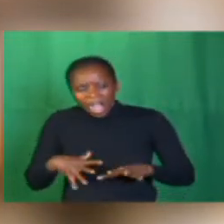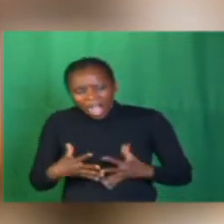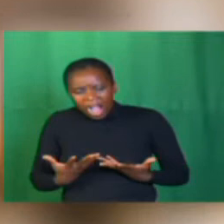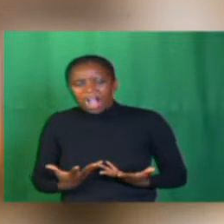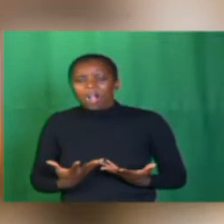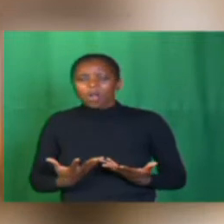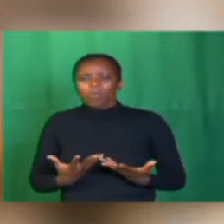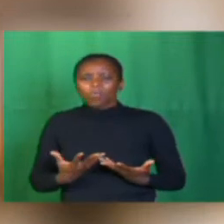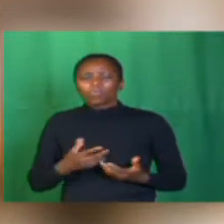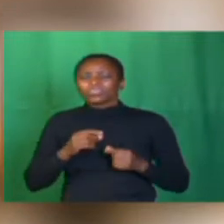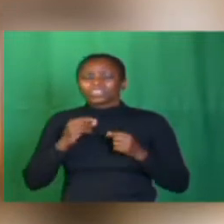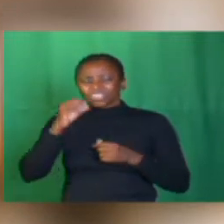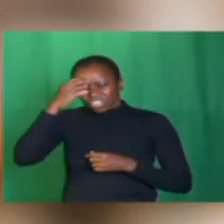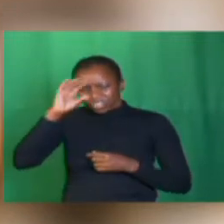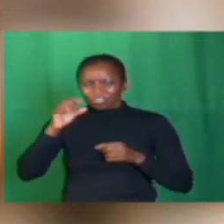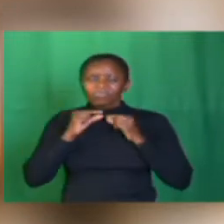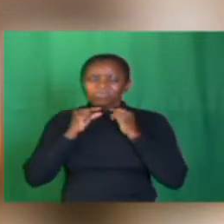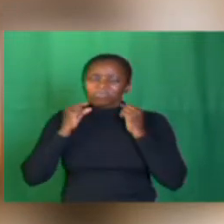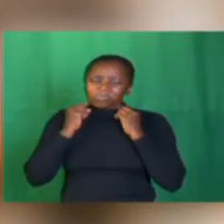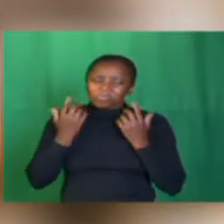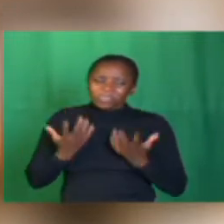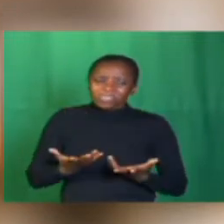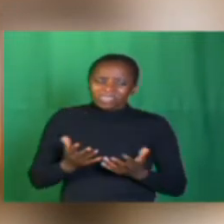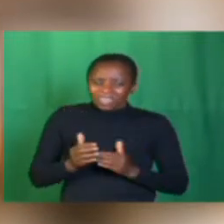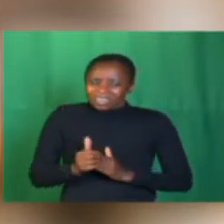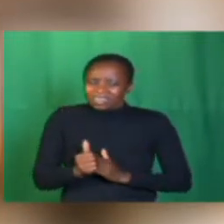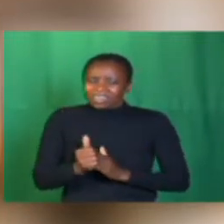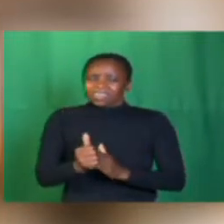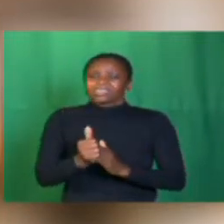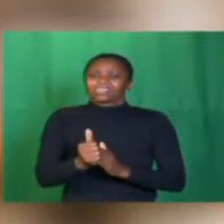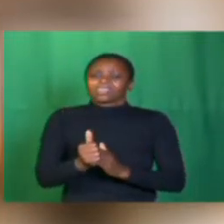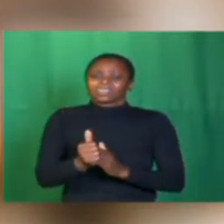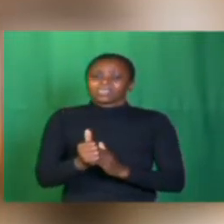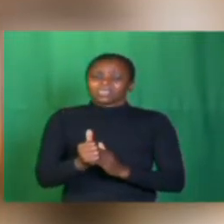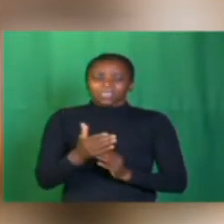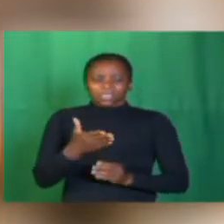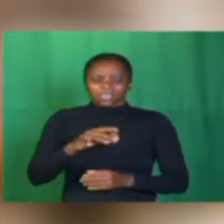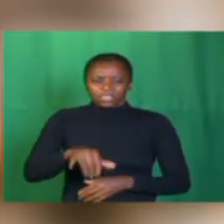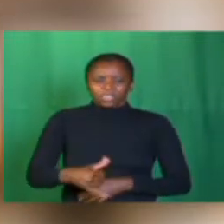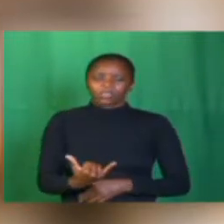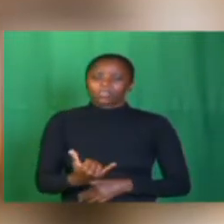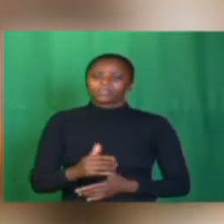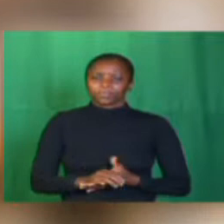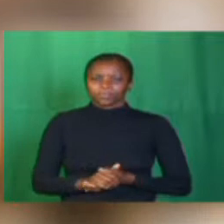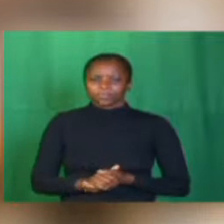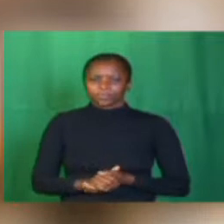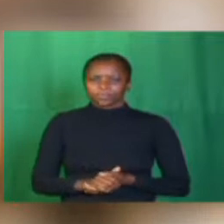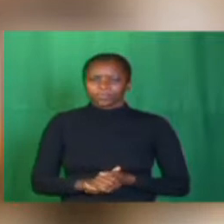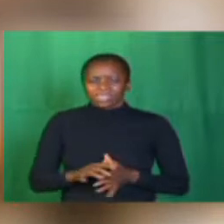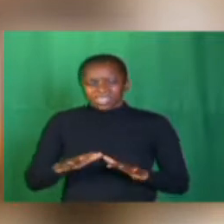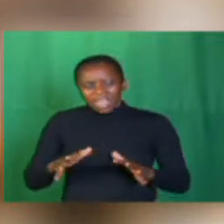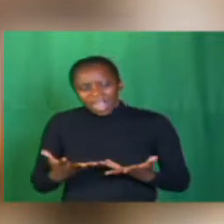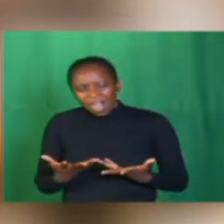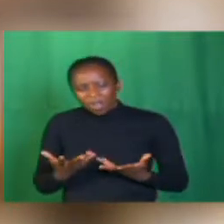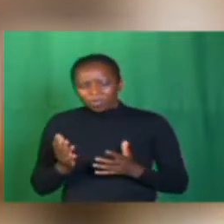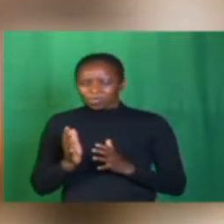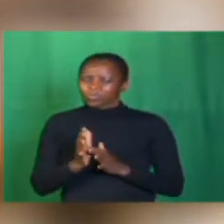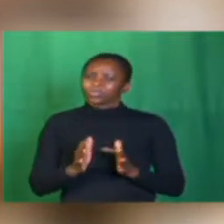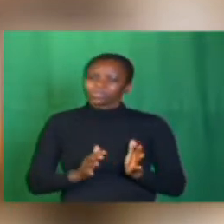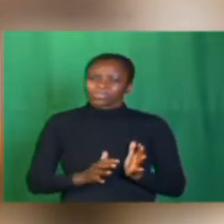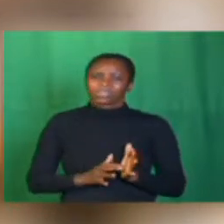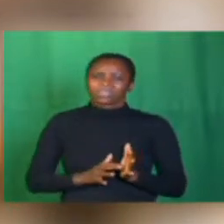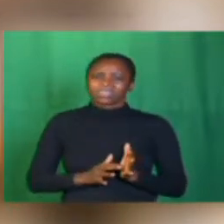the chief priests, the leaders, while he was in Jerusalem. You have seen Jesus Christ